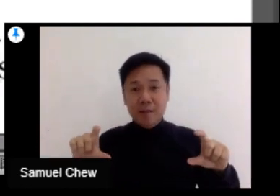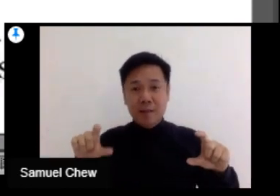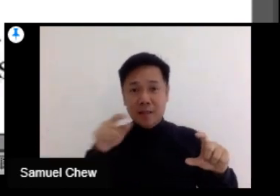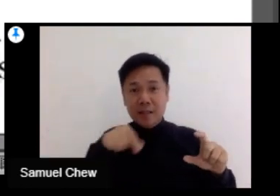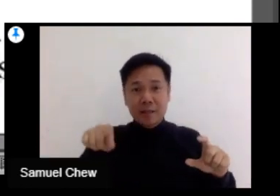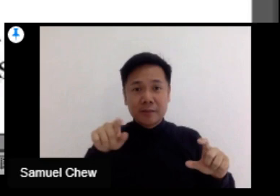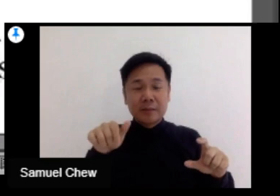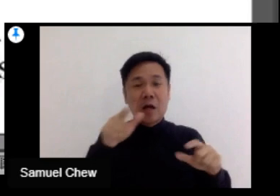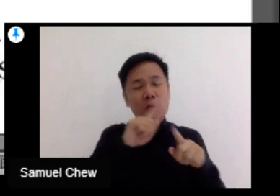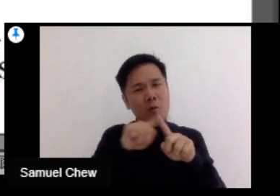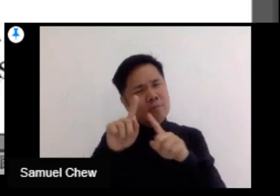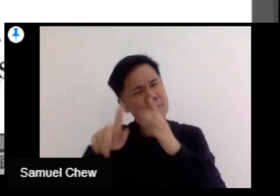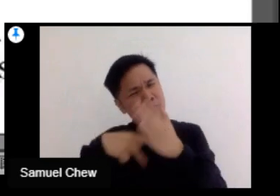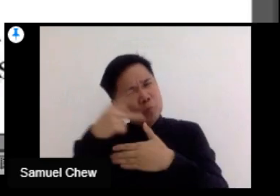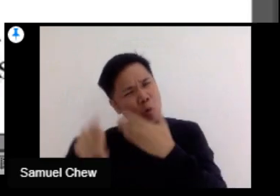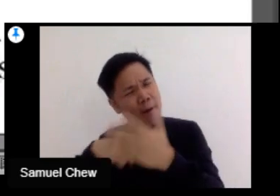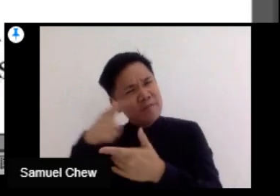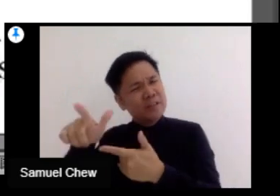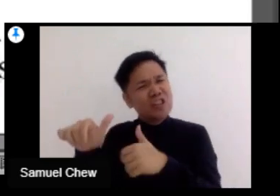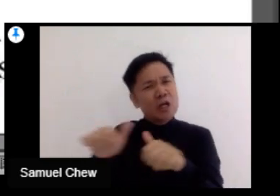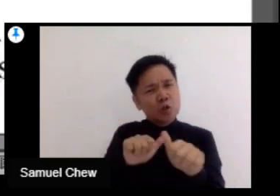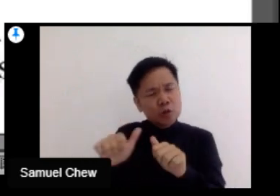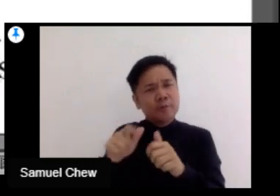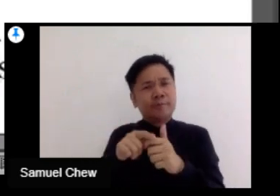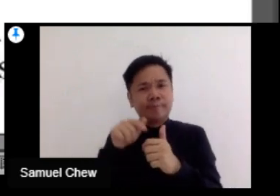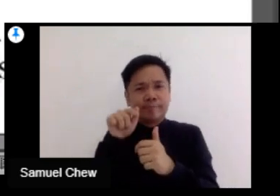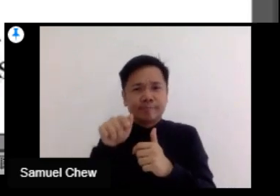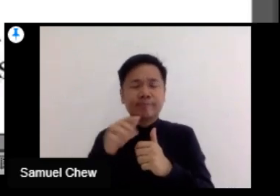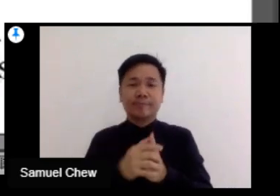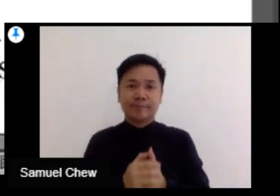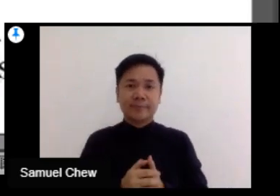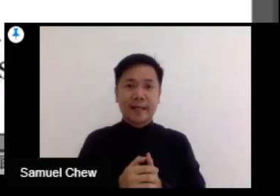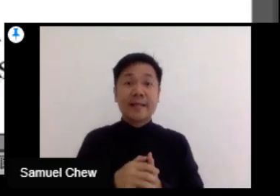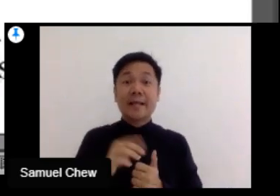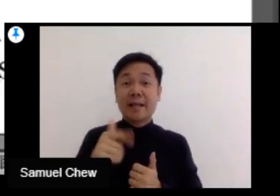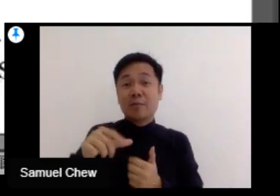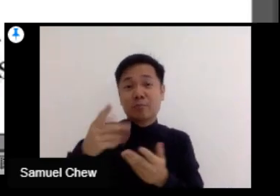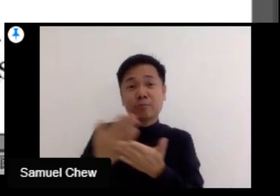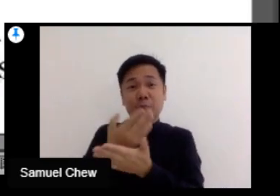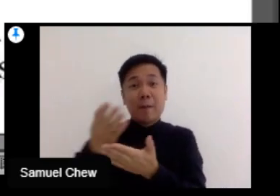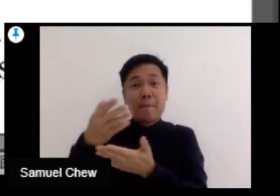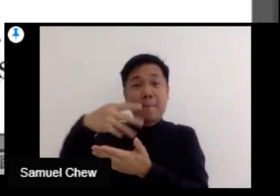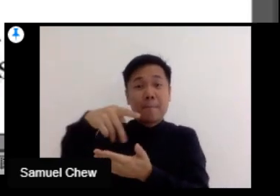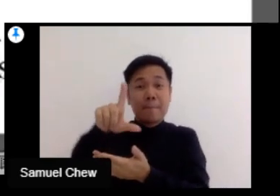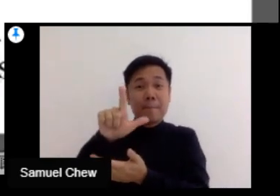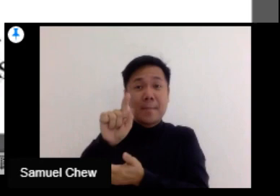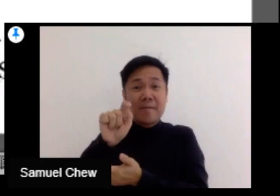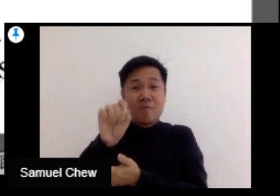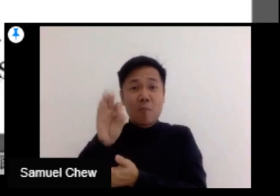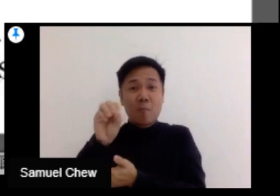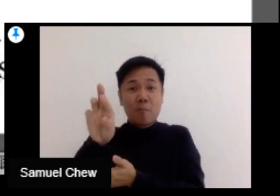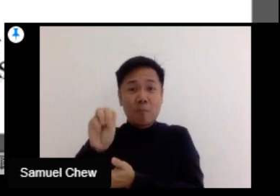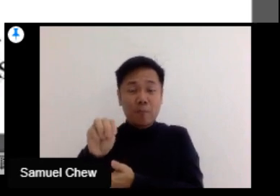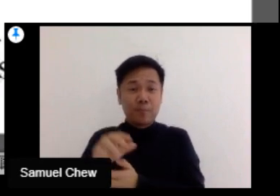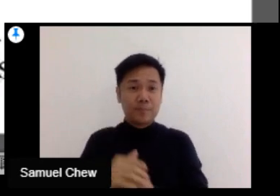ICPD program of action and Belgian platform. Just it.